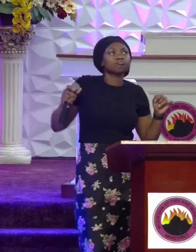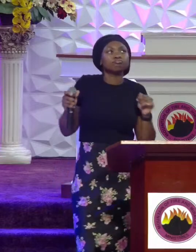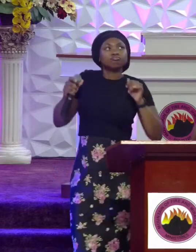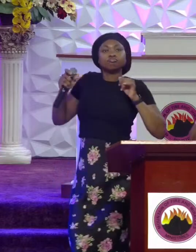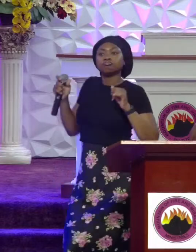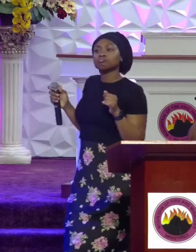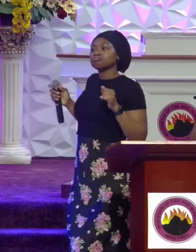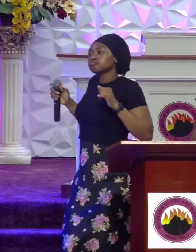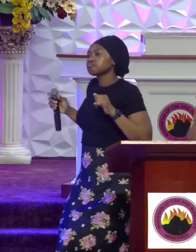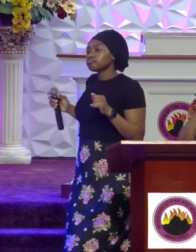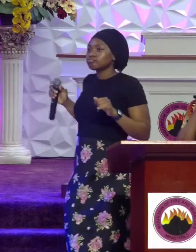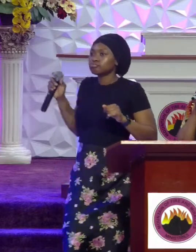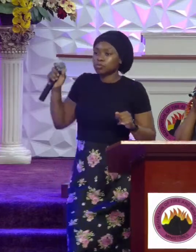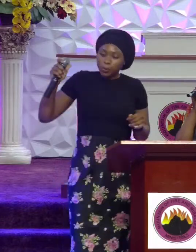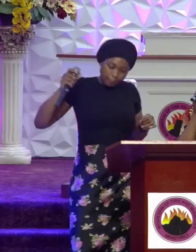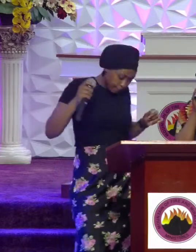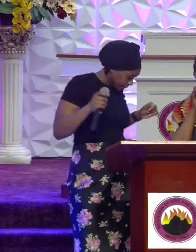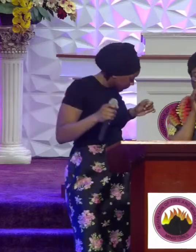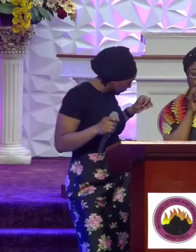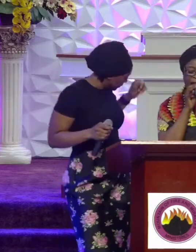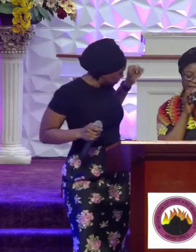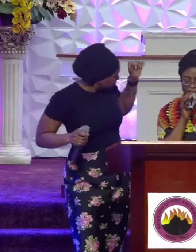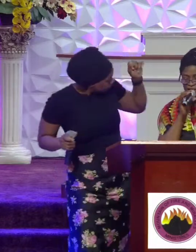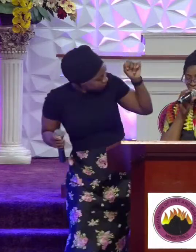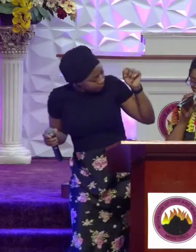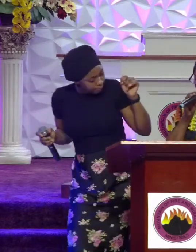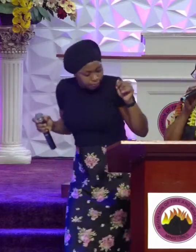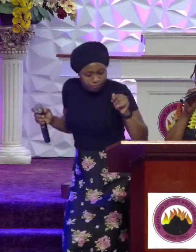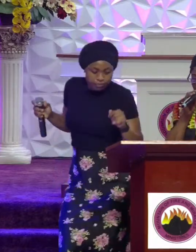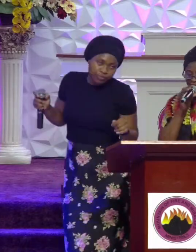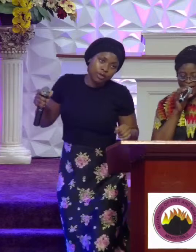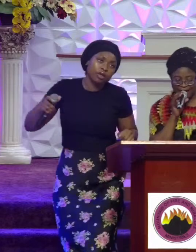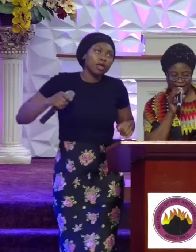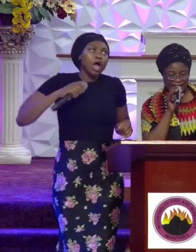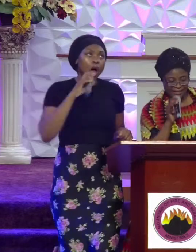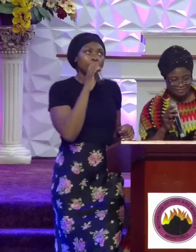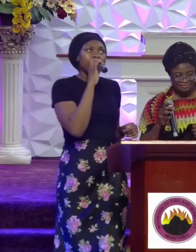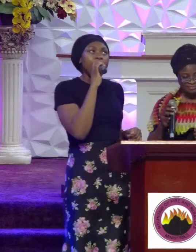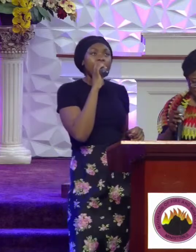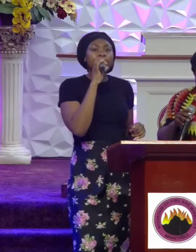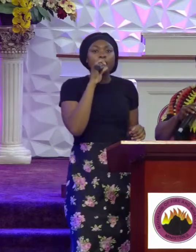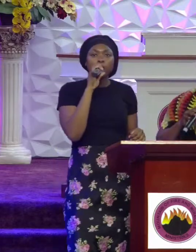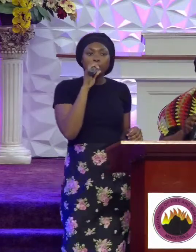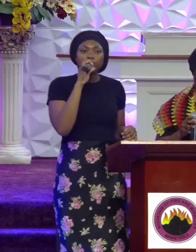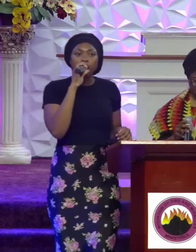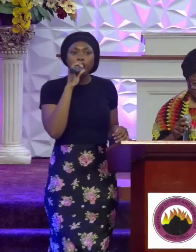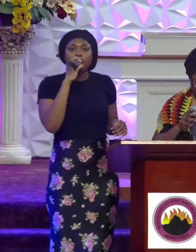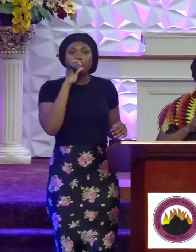helper. It's your mercy that makes me dwell in your presence. My